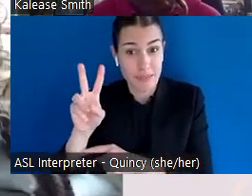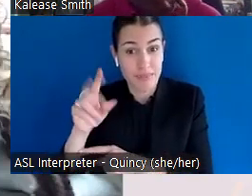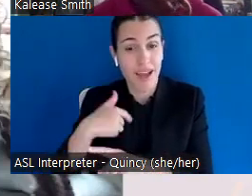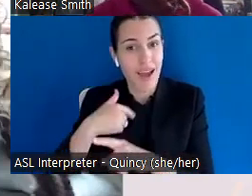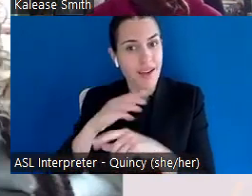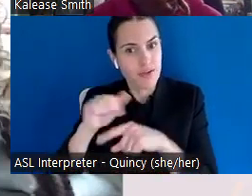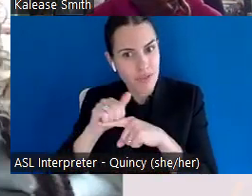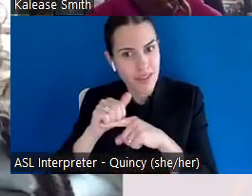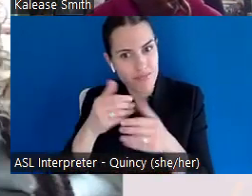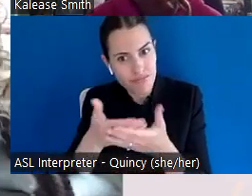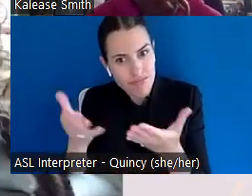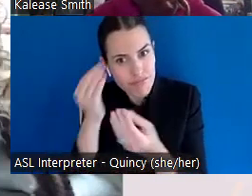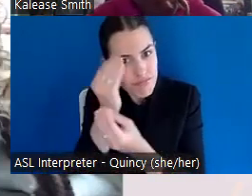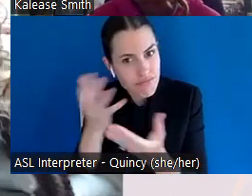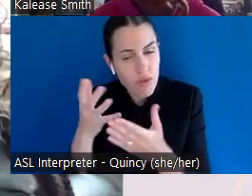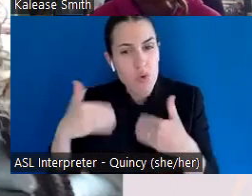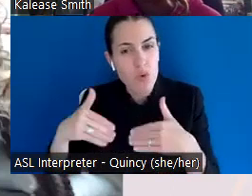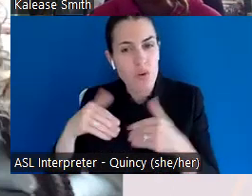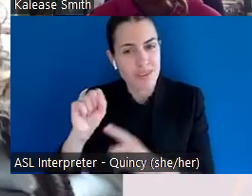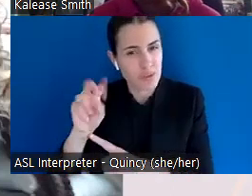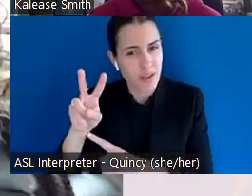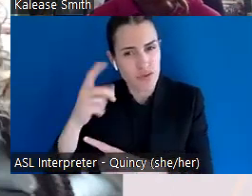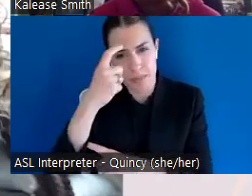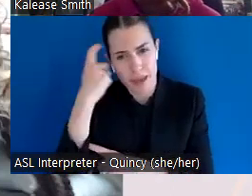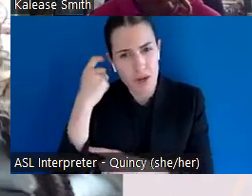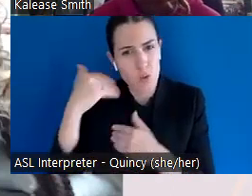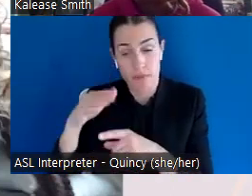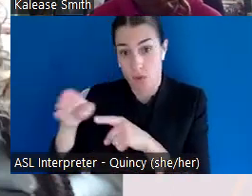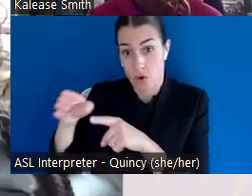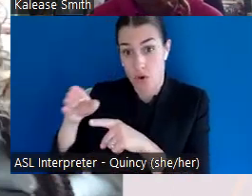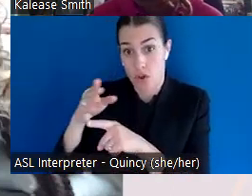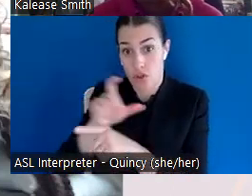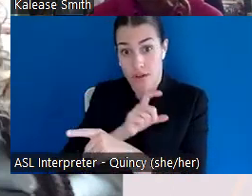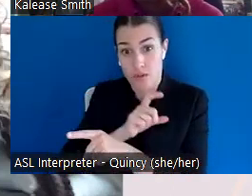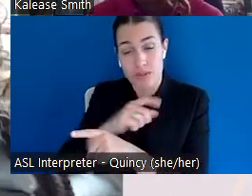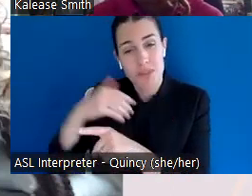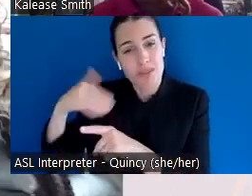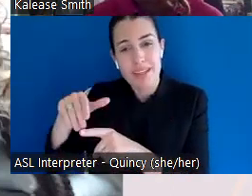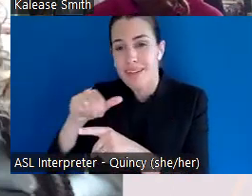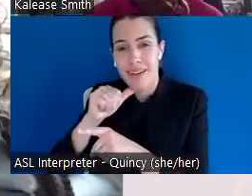how traumatic sexual violence is. And especially for law enforcement, it's not